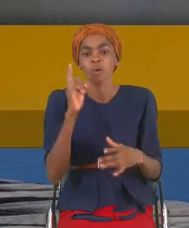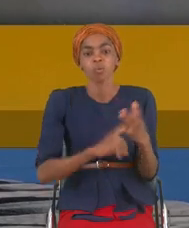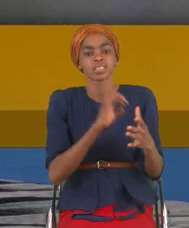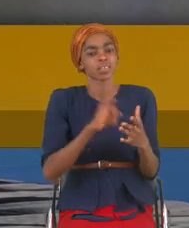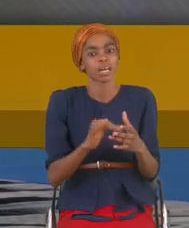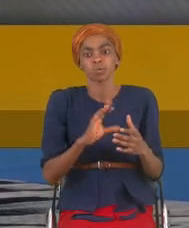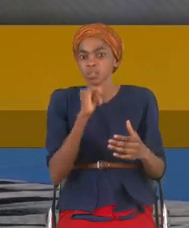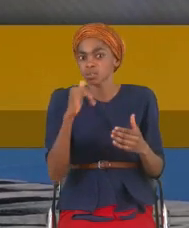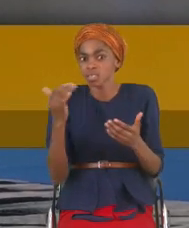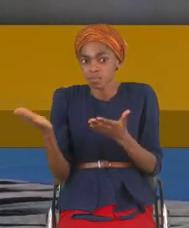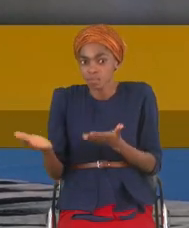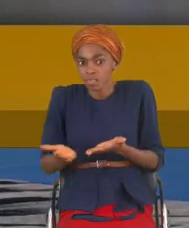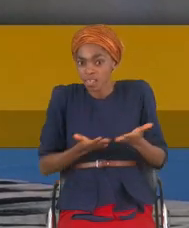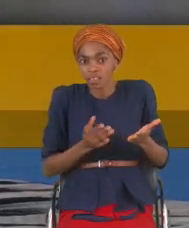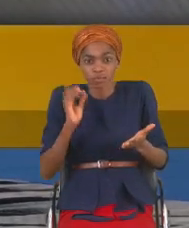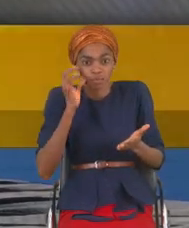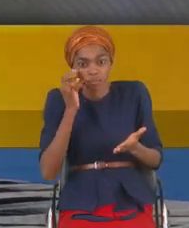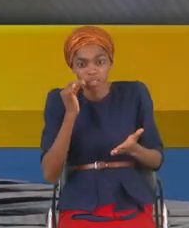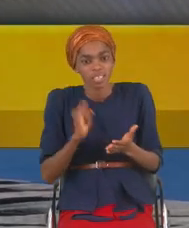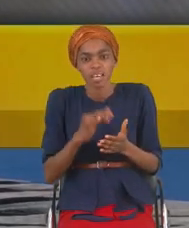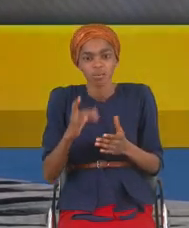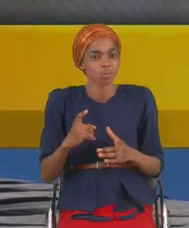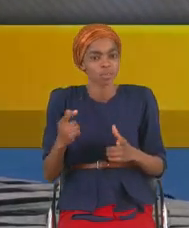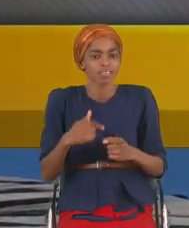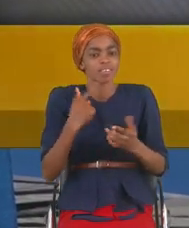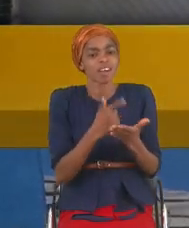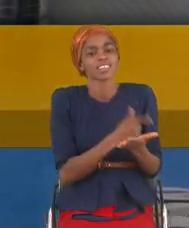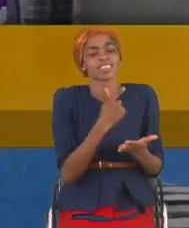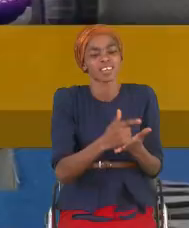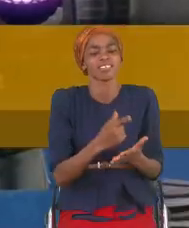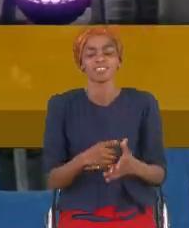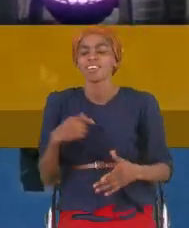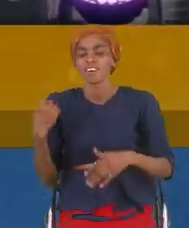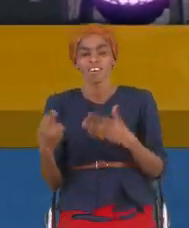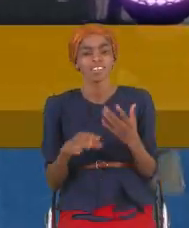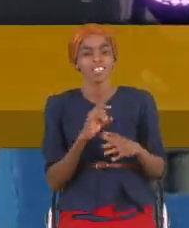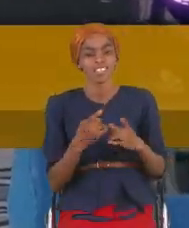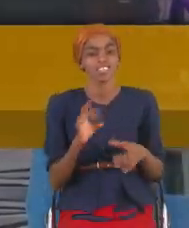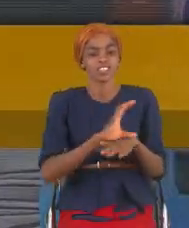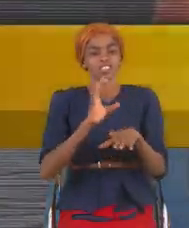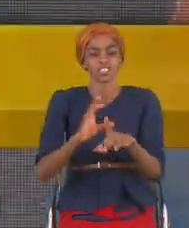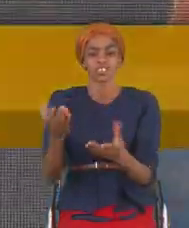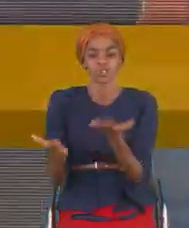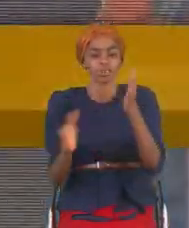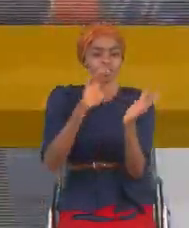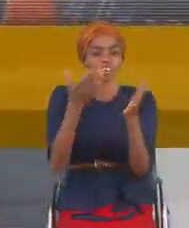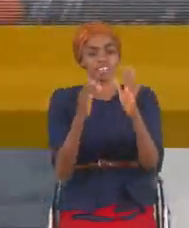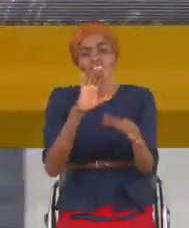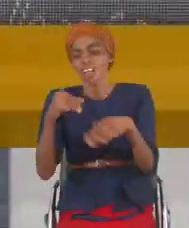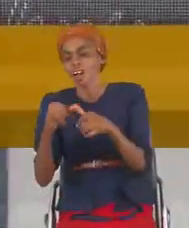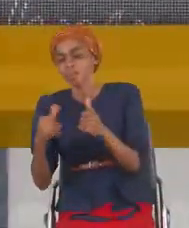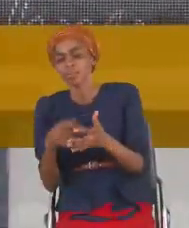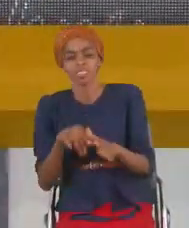fruit whatever will generate only arguments only fighting only denominational comparison i about decide about